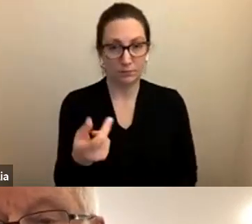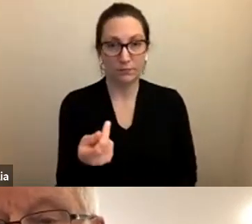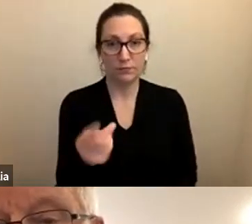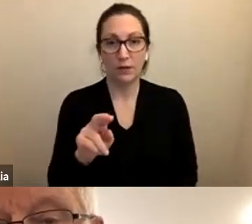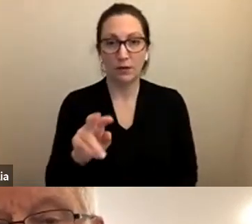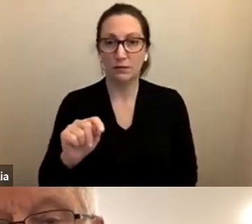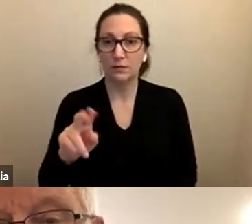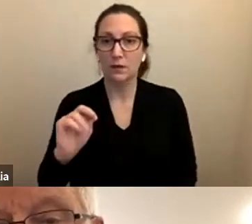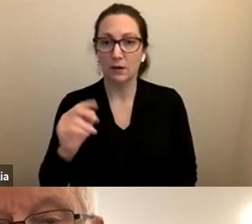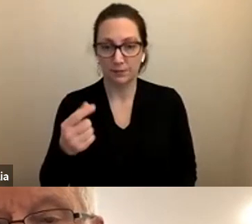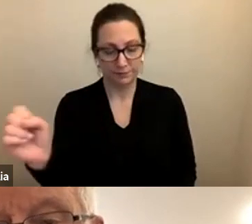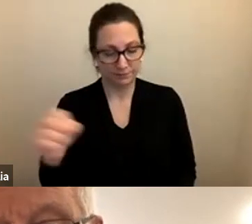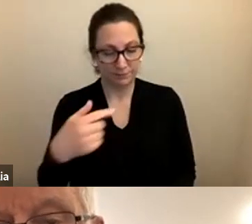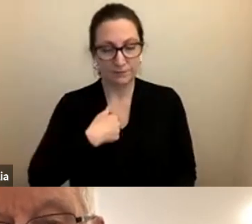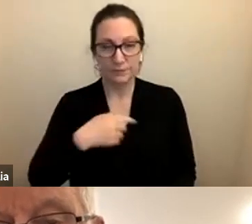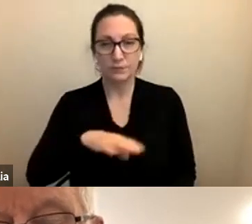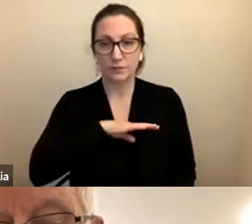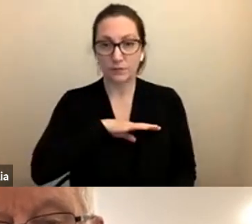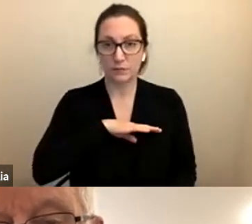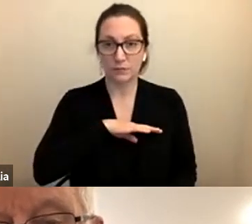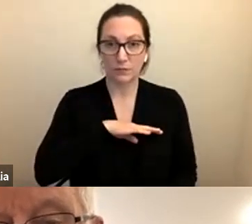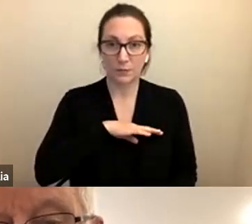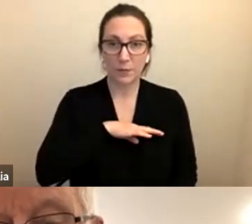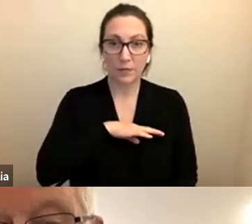Just Yes,